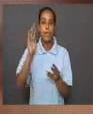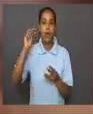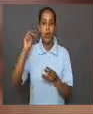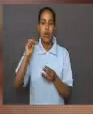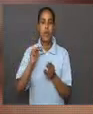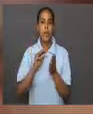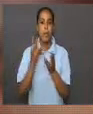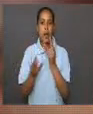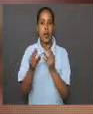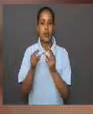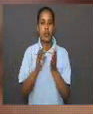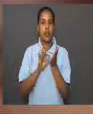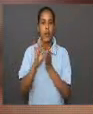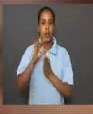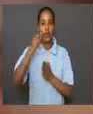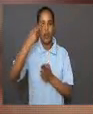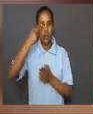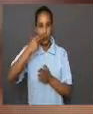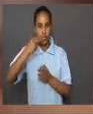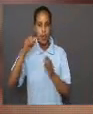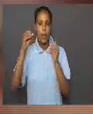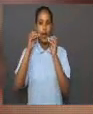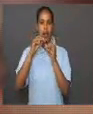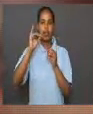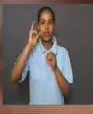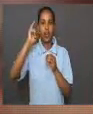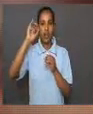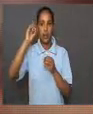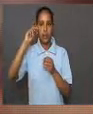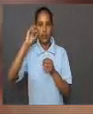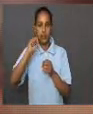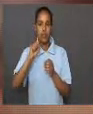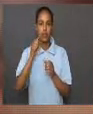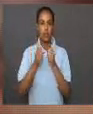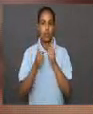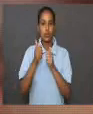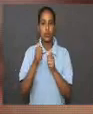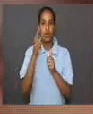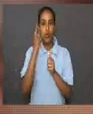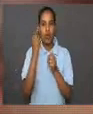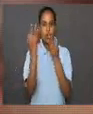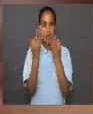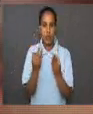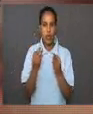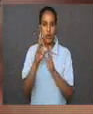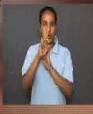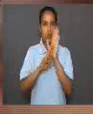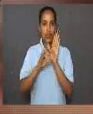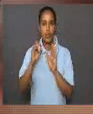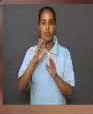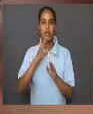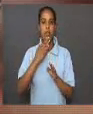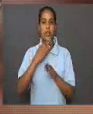the number of hydrogen plus ions with which one formula unit of the